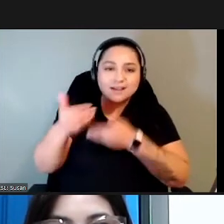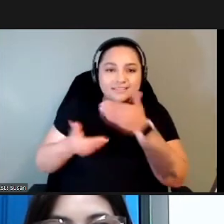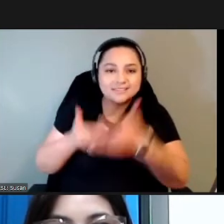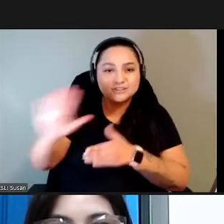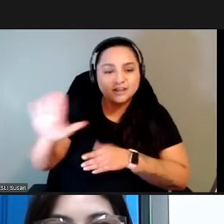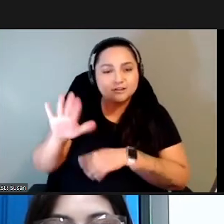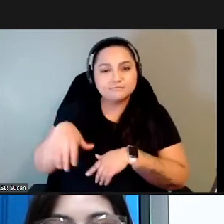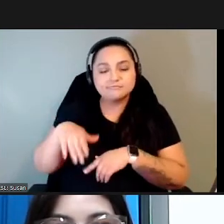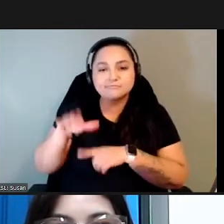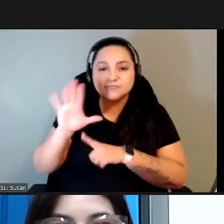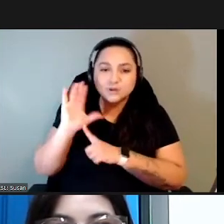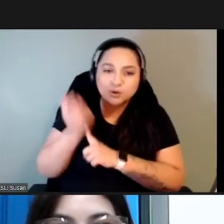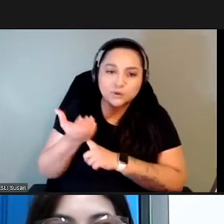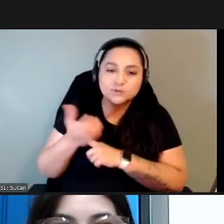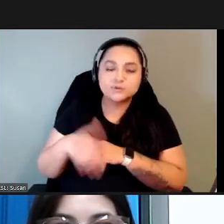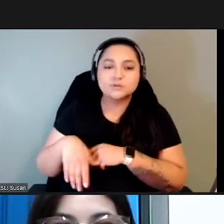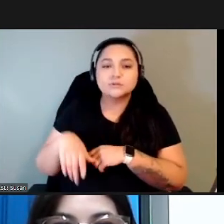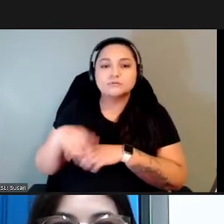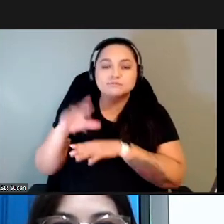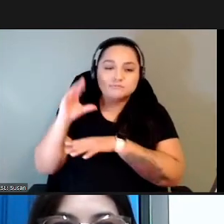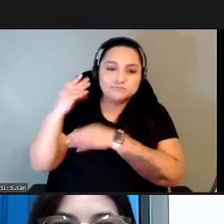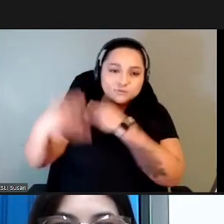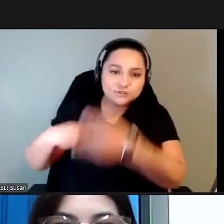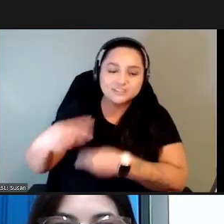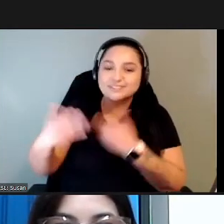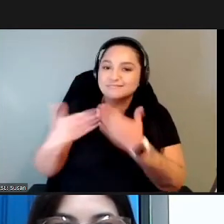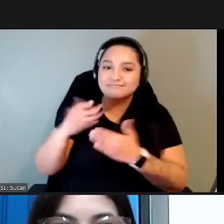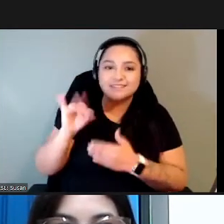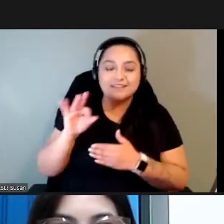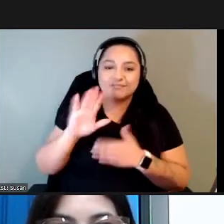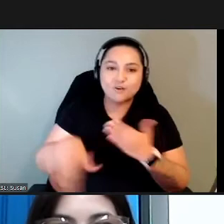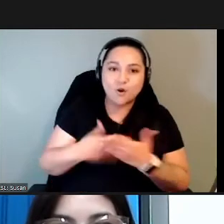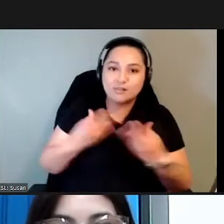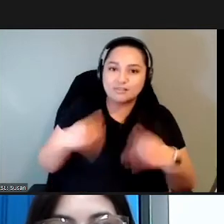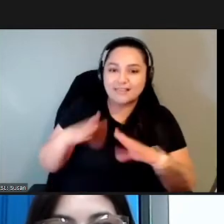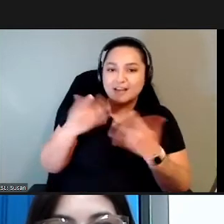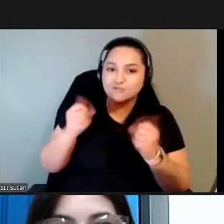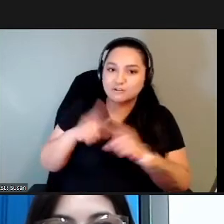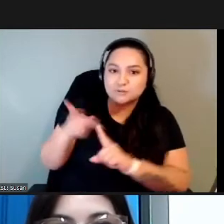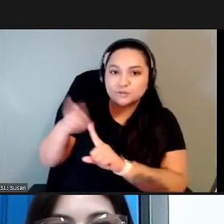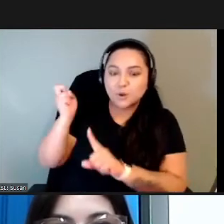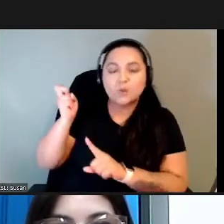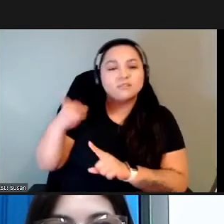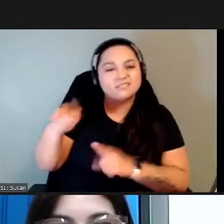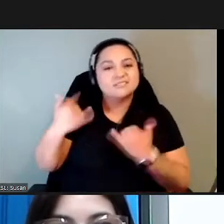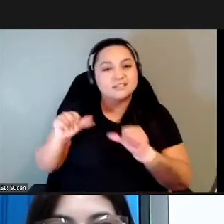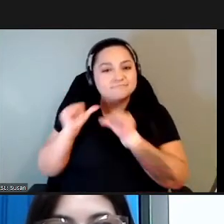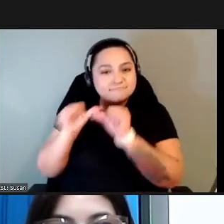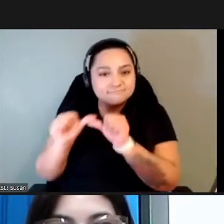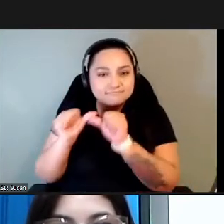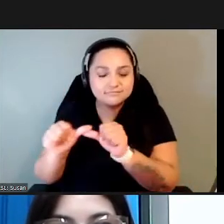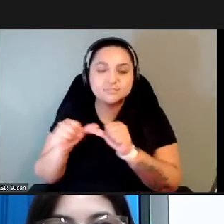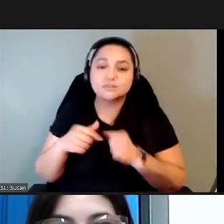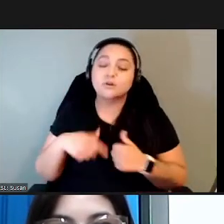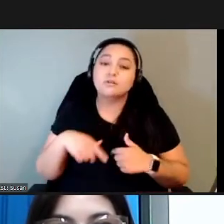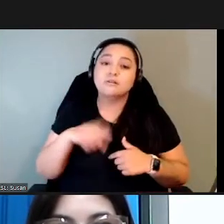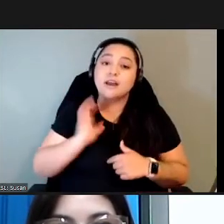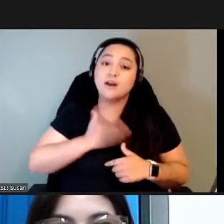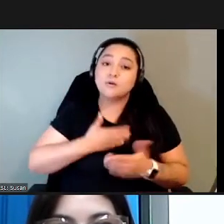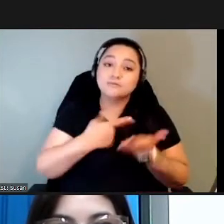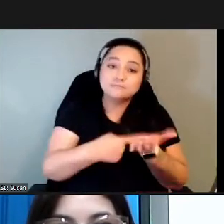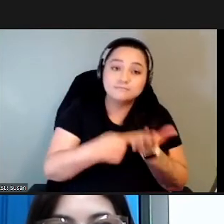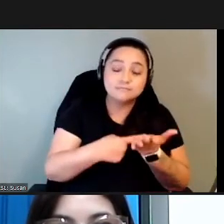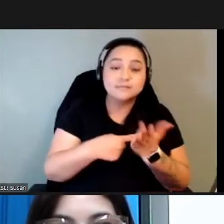stolen. And finally, there's acknowledgement and there's action, and the two must be intertwined. So action